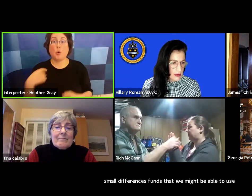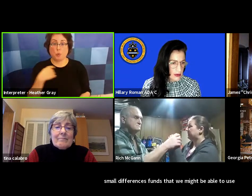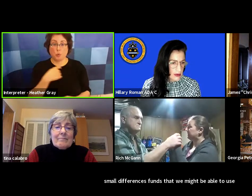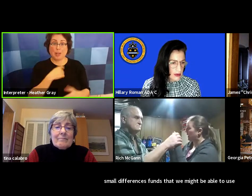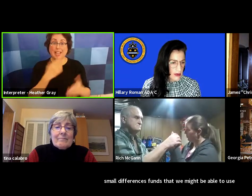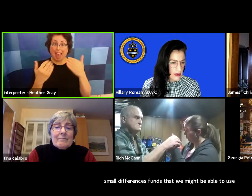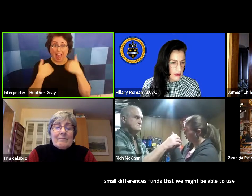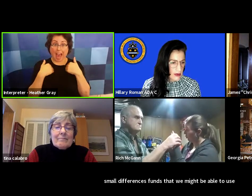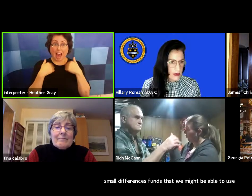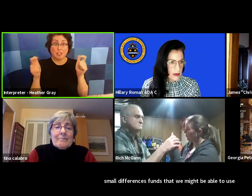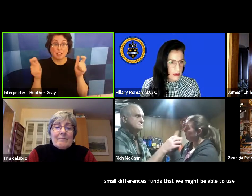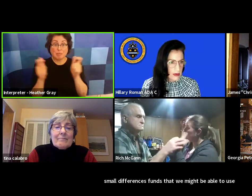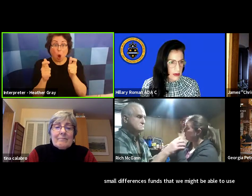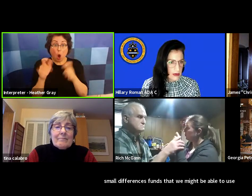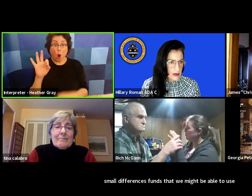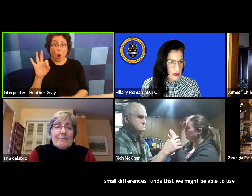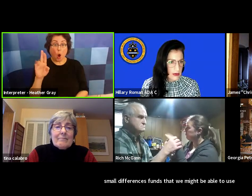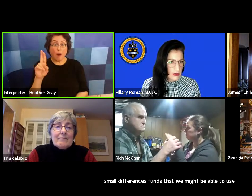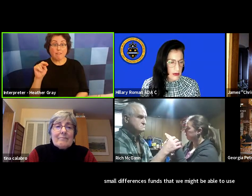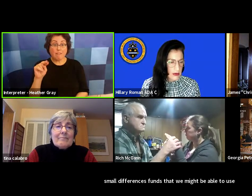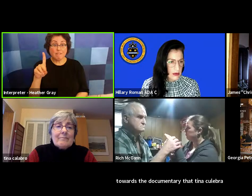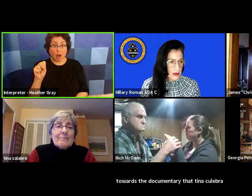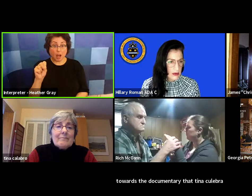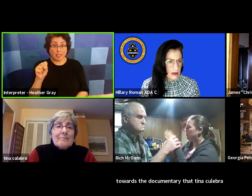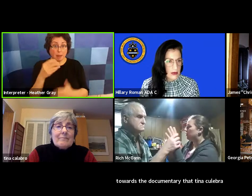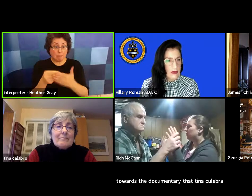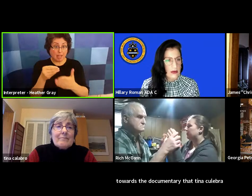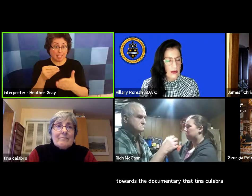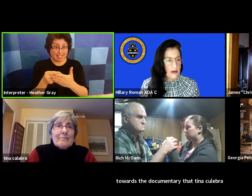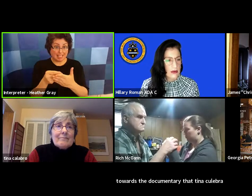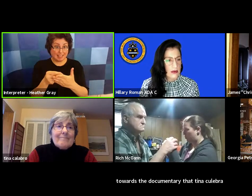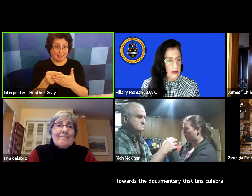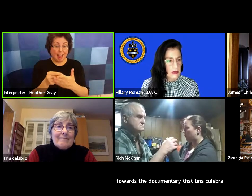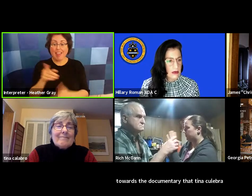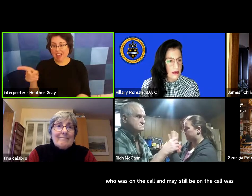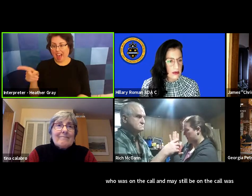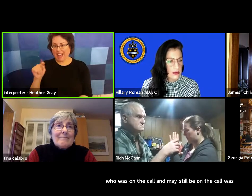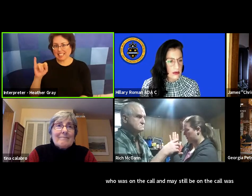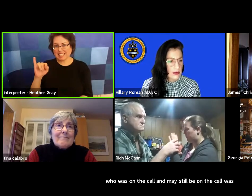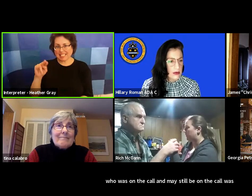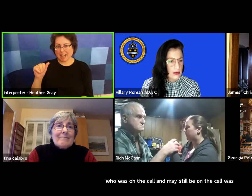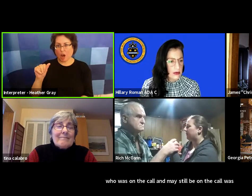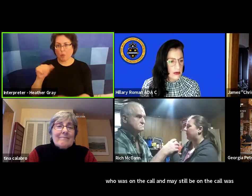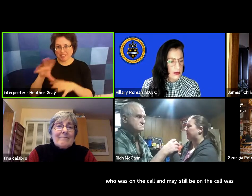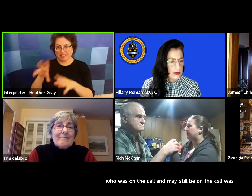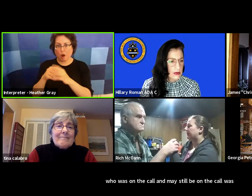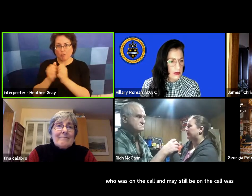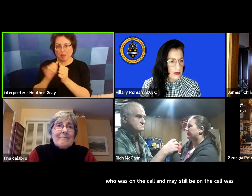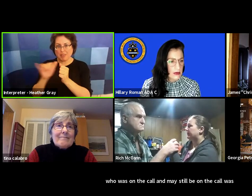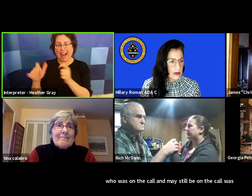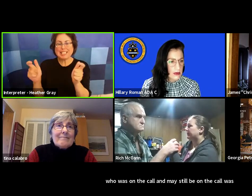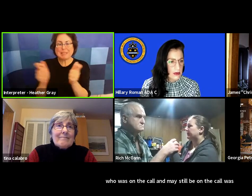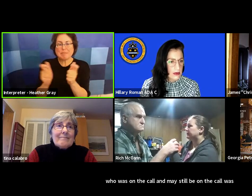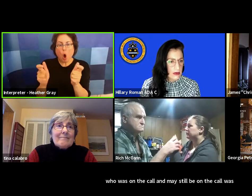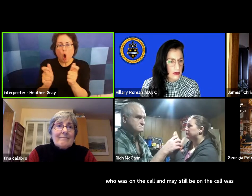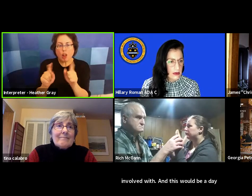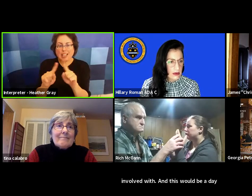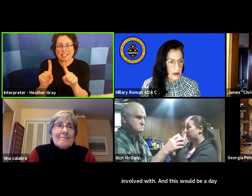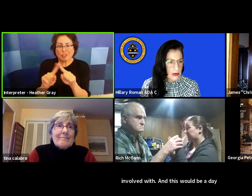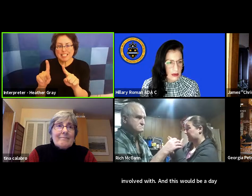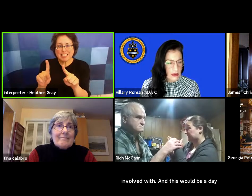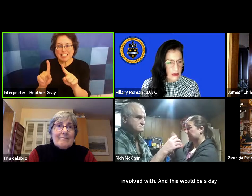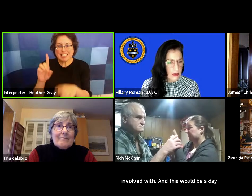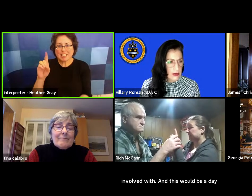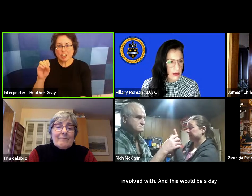documentary that Tina Calabra, who was just on the call and might still be on the call, was involved with. And this would be a documentary